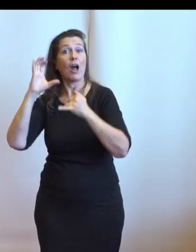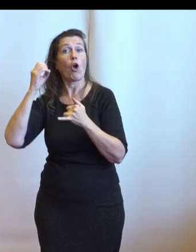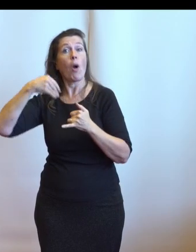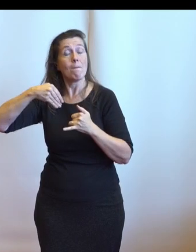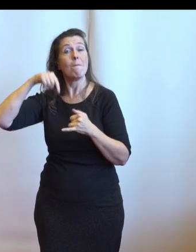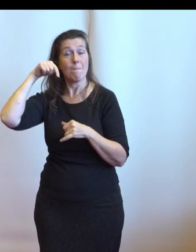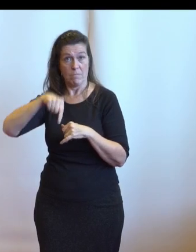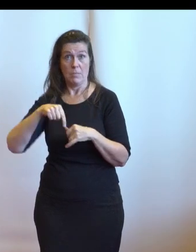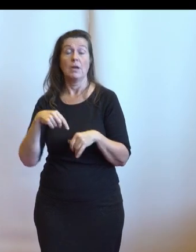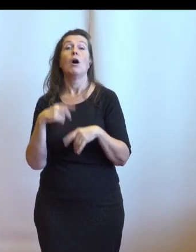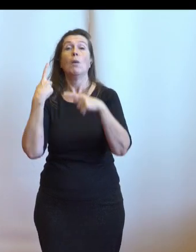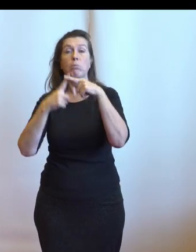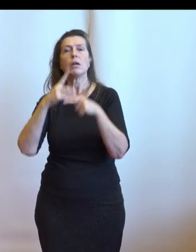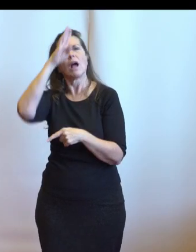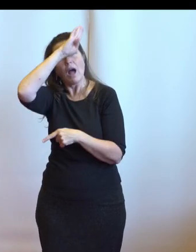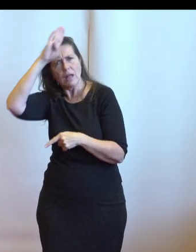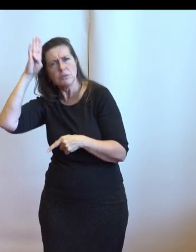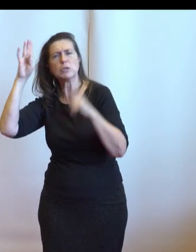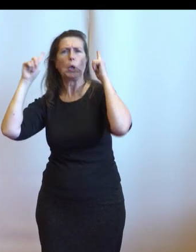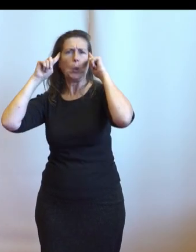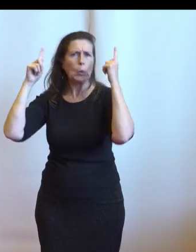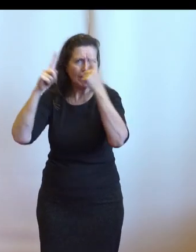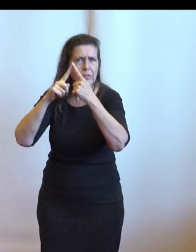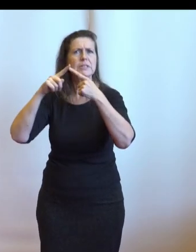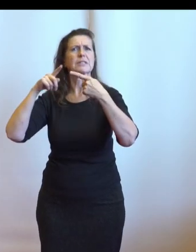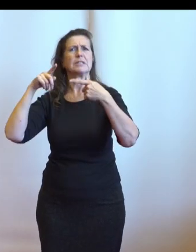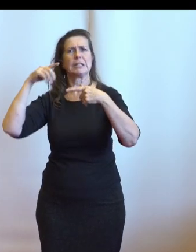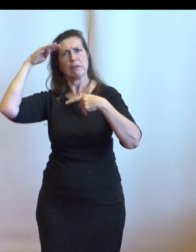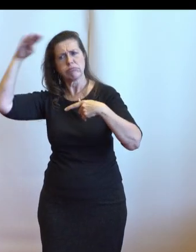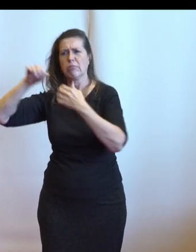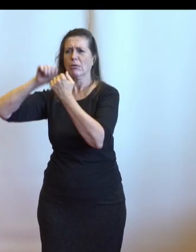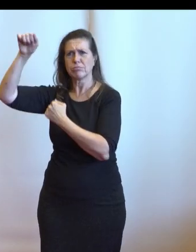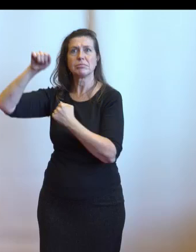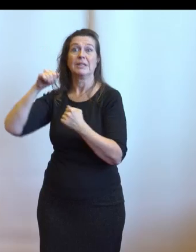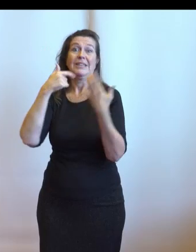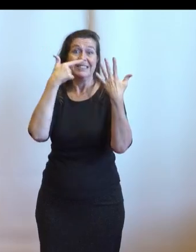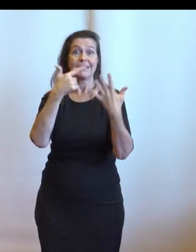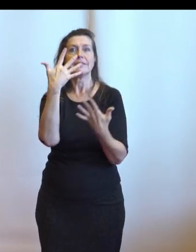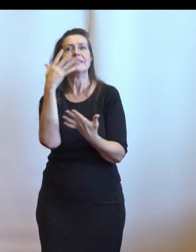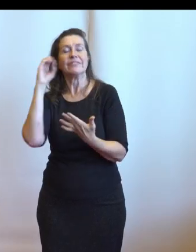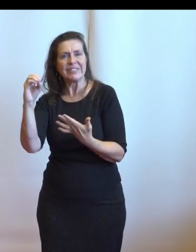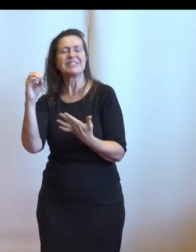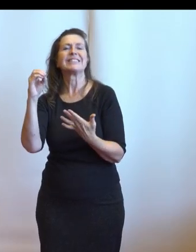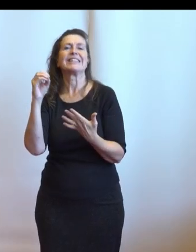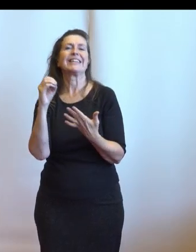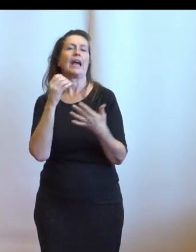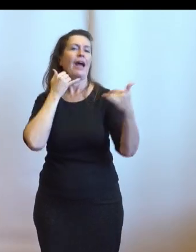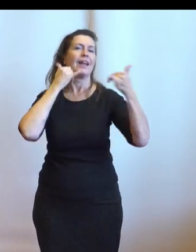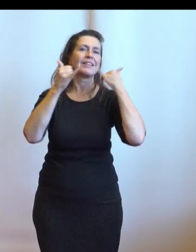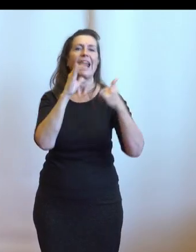100 academic members and over 750 sector members